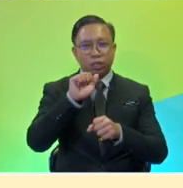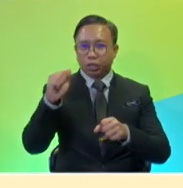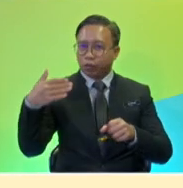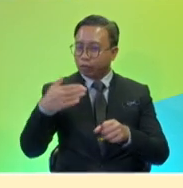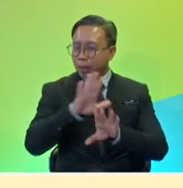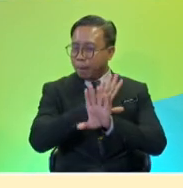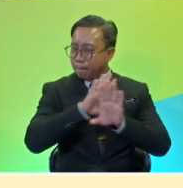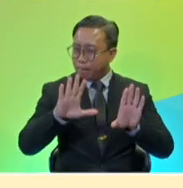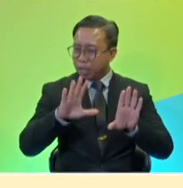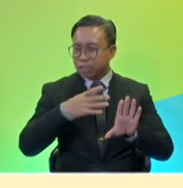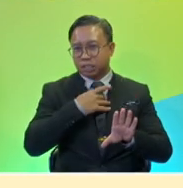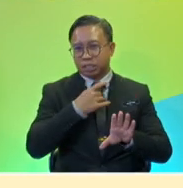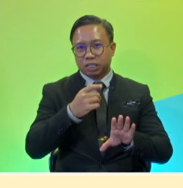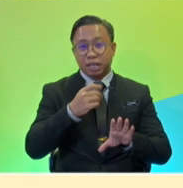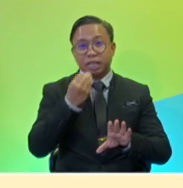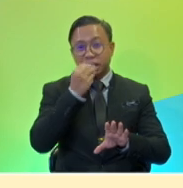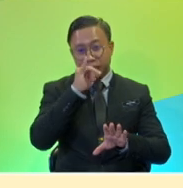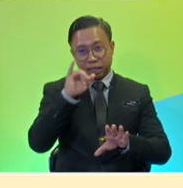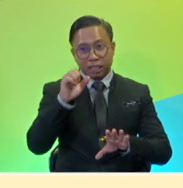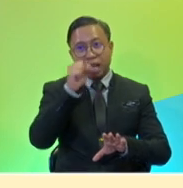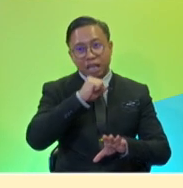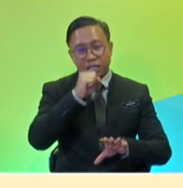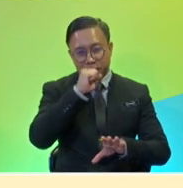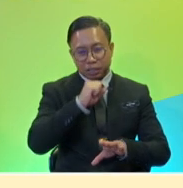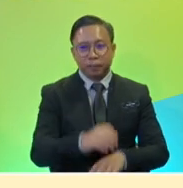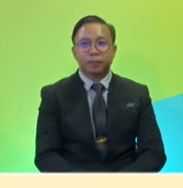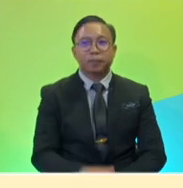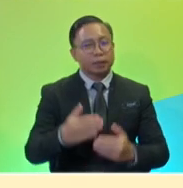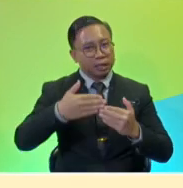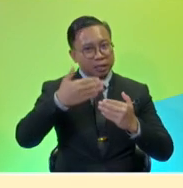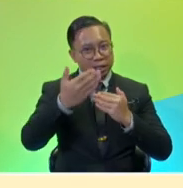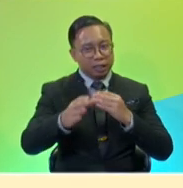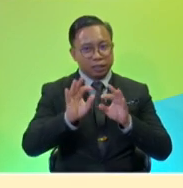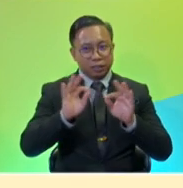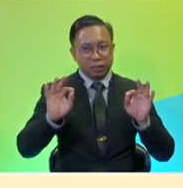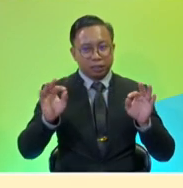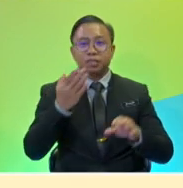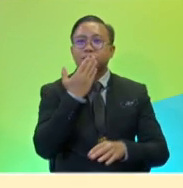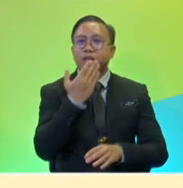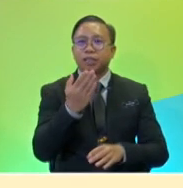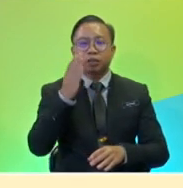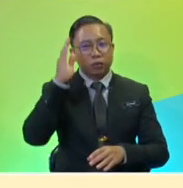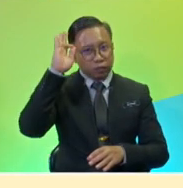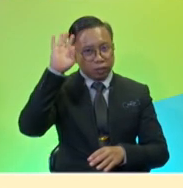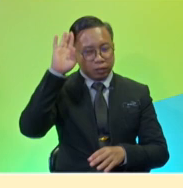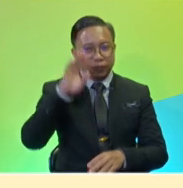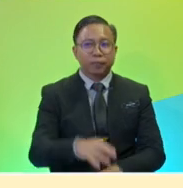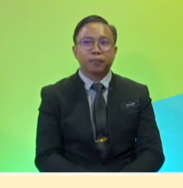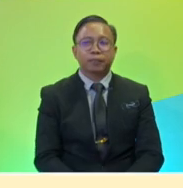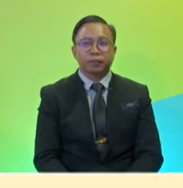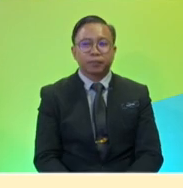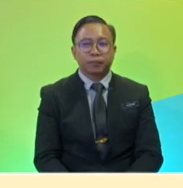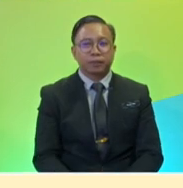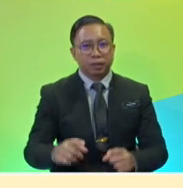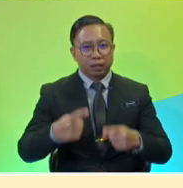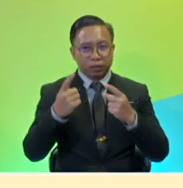dislike eating ice cream. Right? Okay, let's go to the next sentence. Thank you, Farooq. Thank you, Farooq. Well done. We